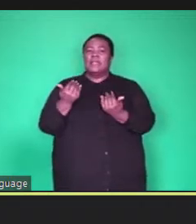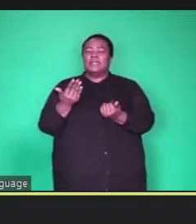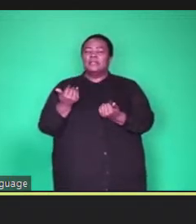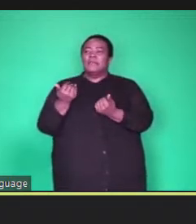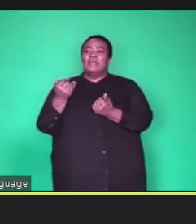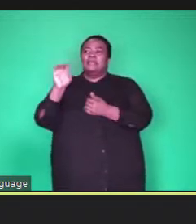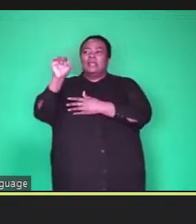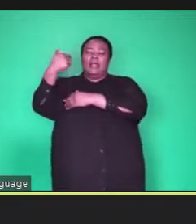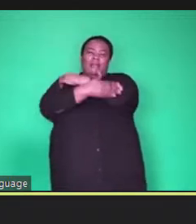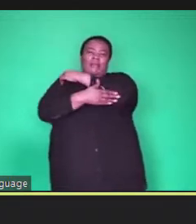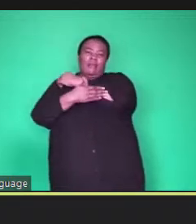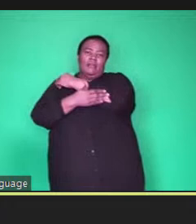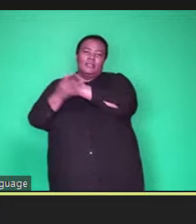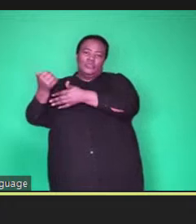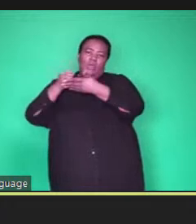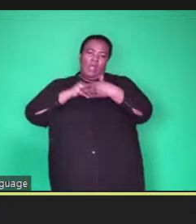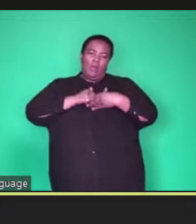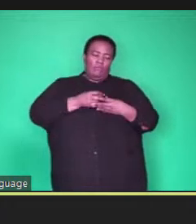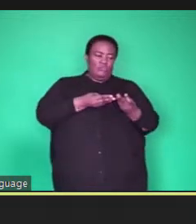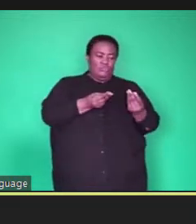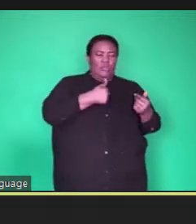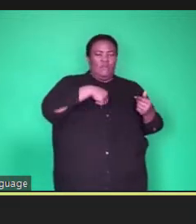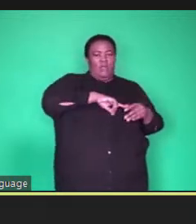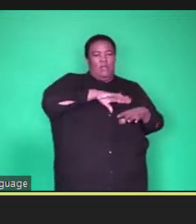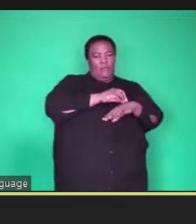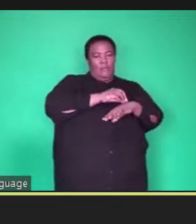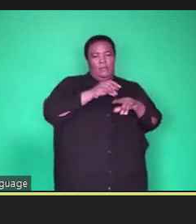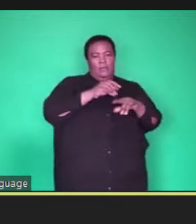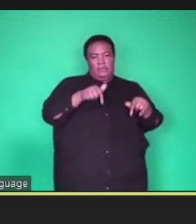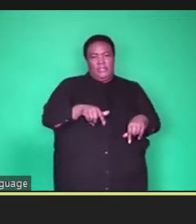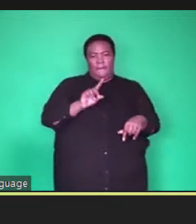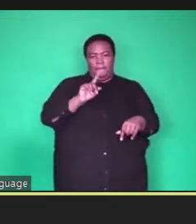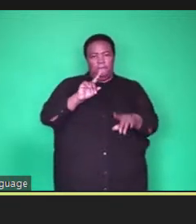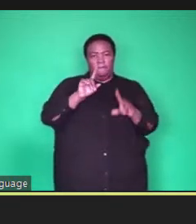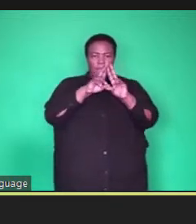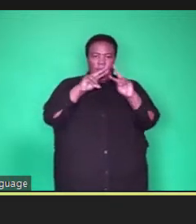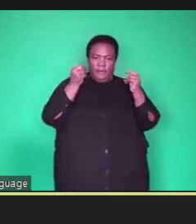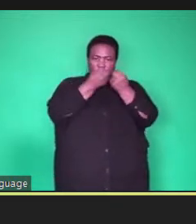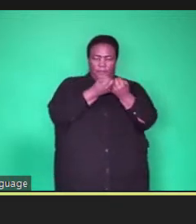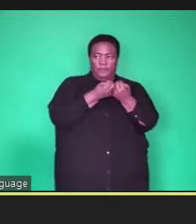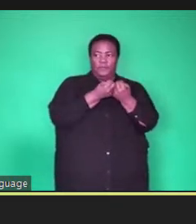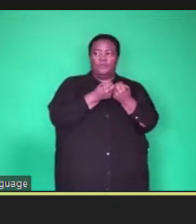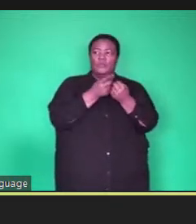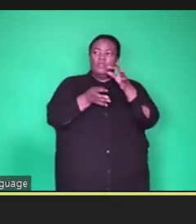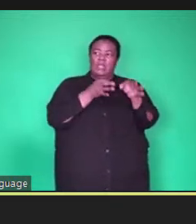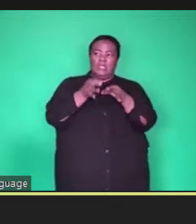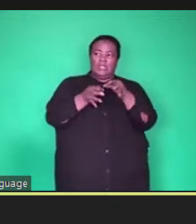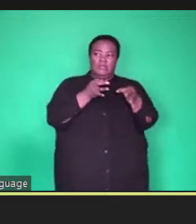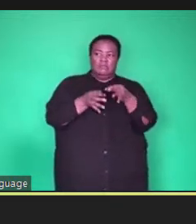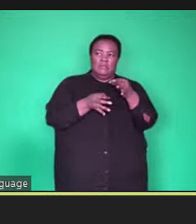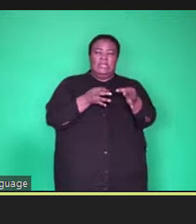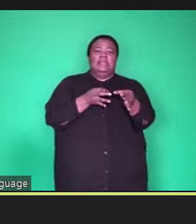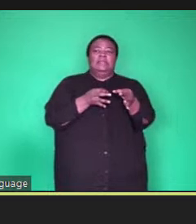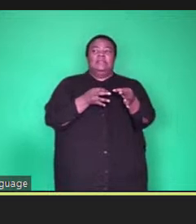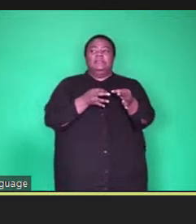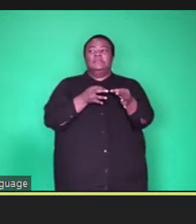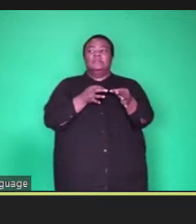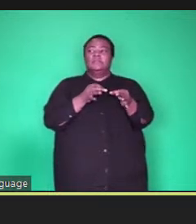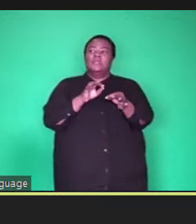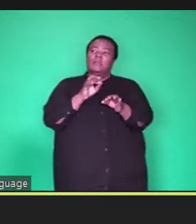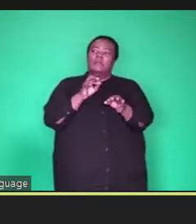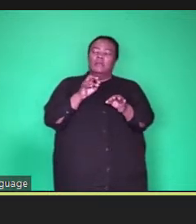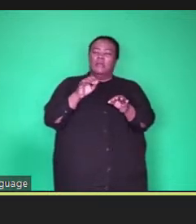unpack our problem here. The national census explains metropolitanization very well. The NIDS shows